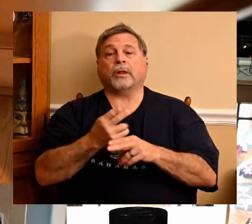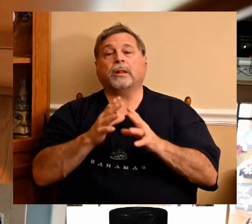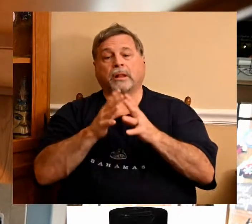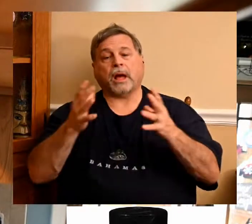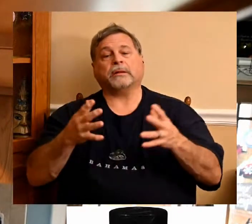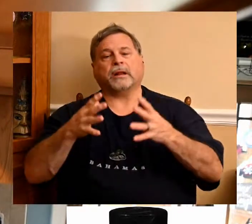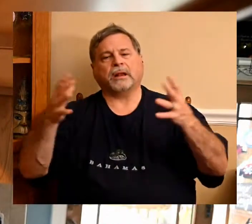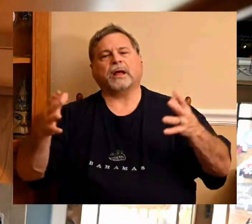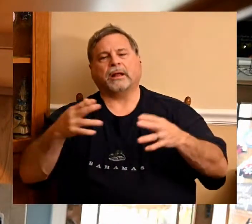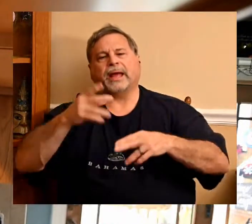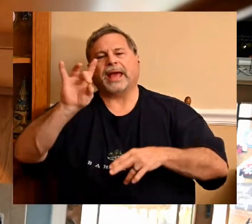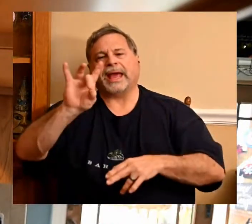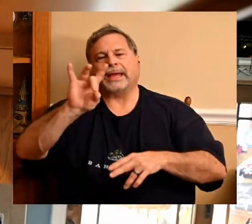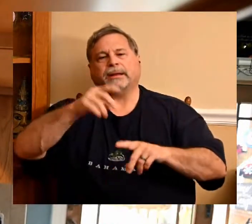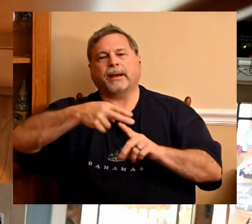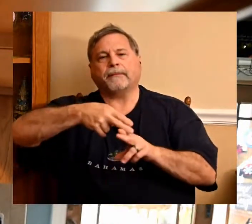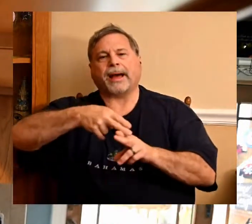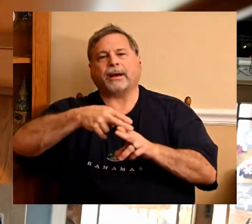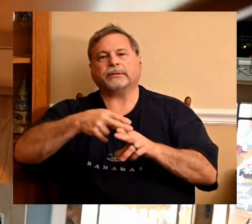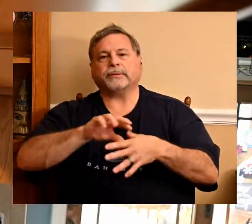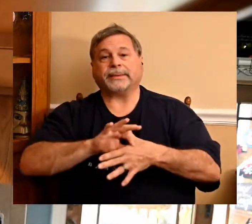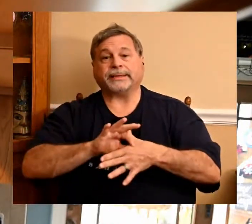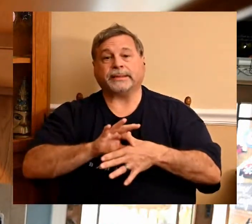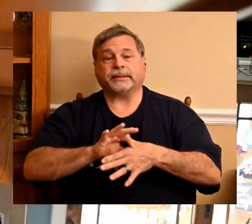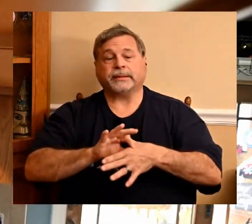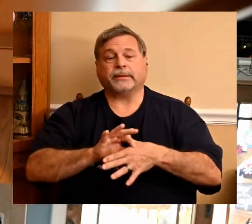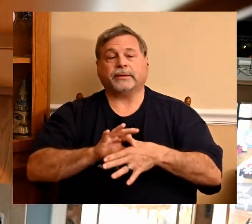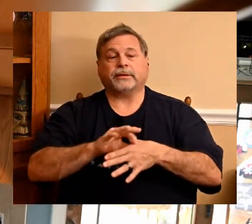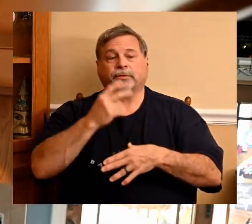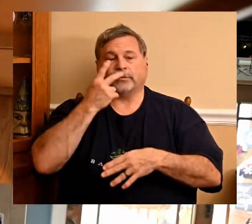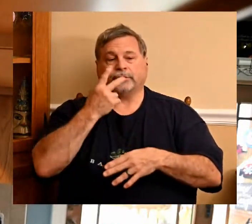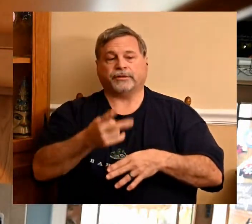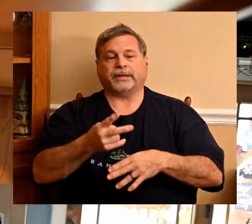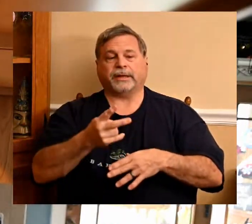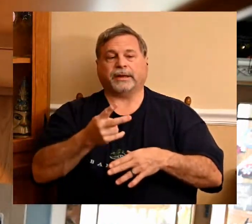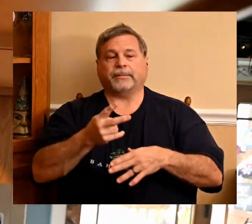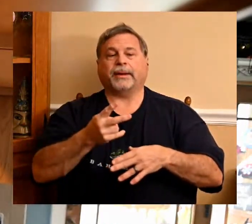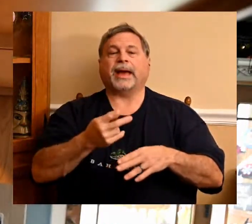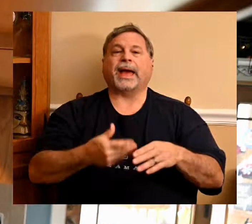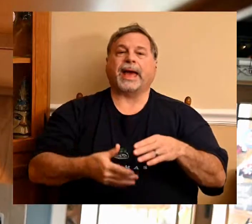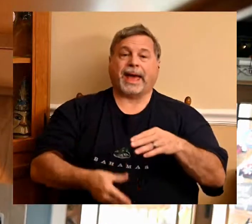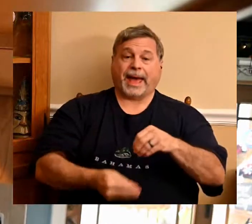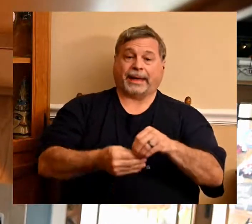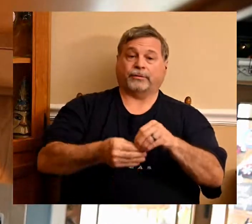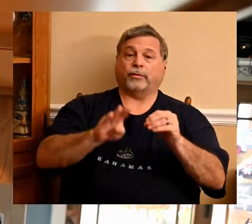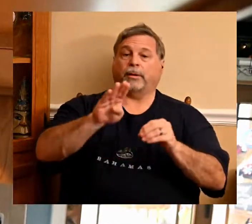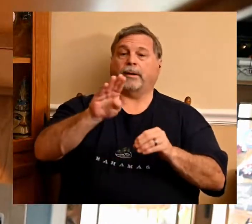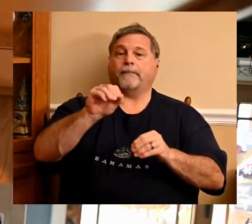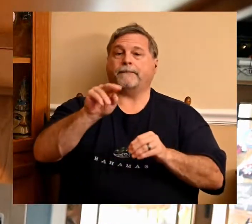pounds of meat. Now one of the things that you'll see is I'm putting it on the bone side as well,